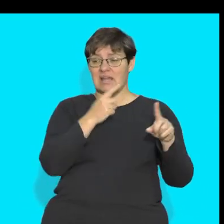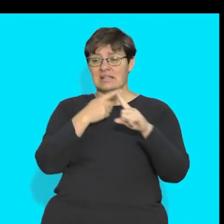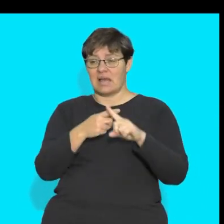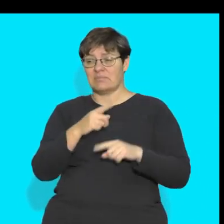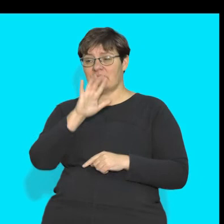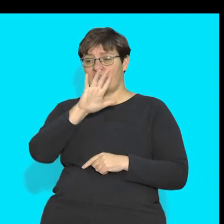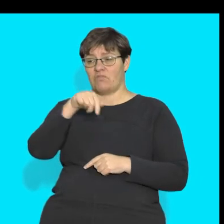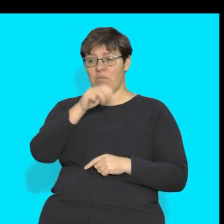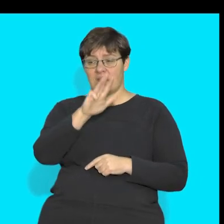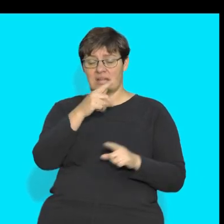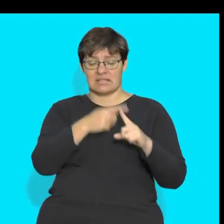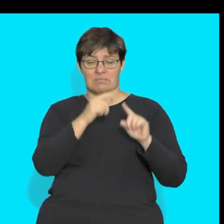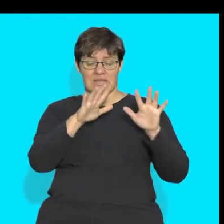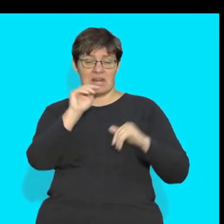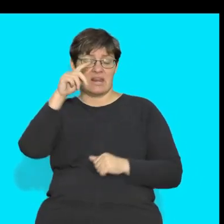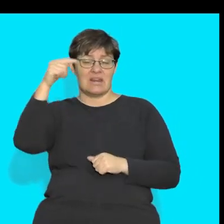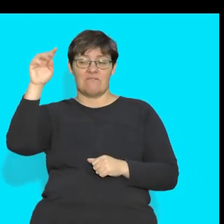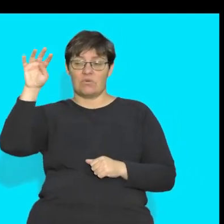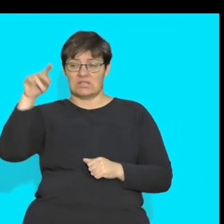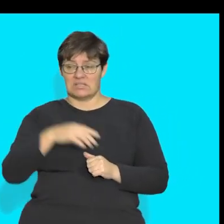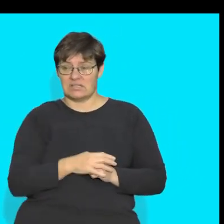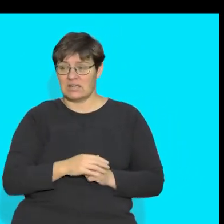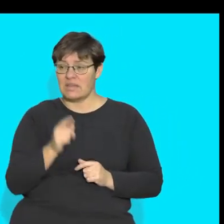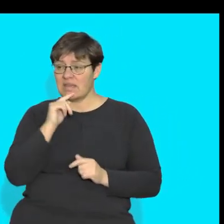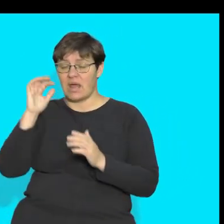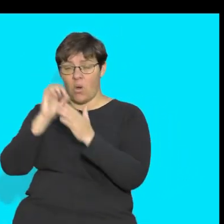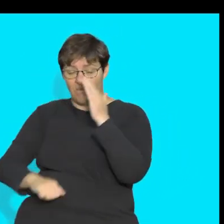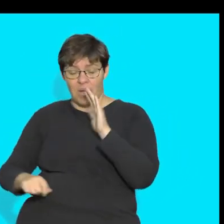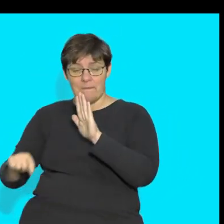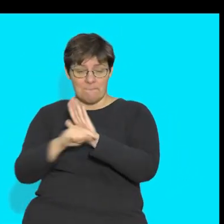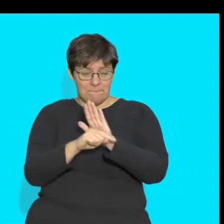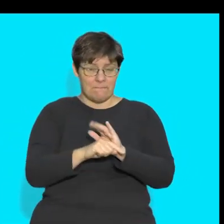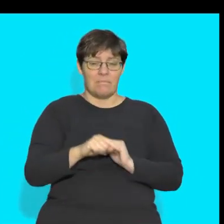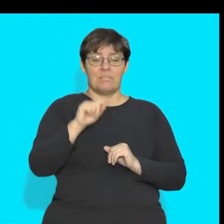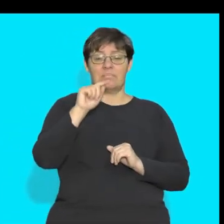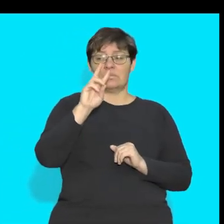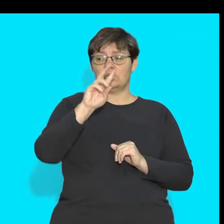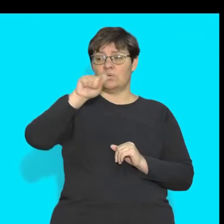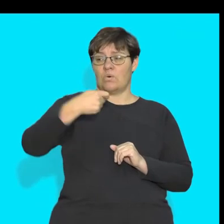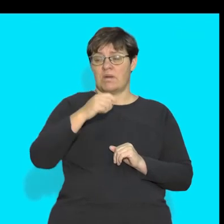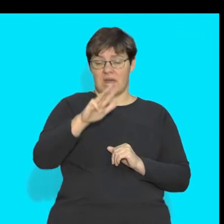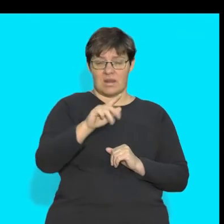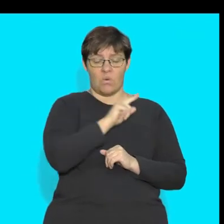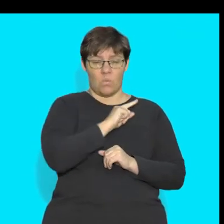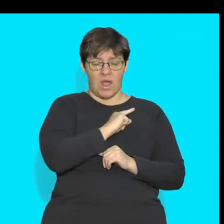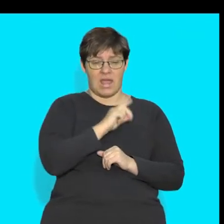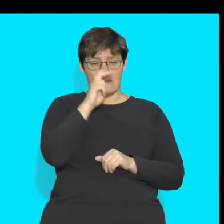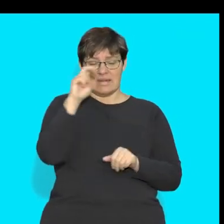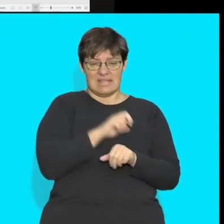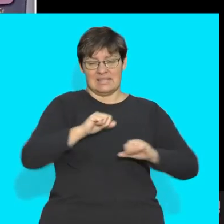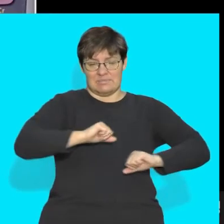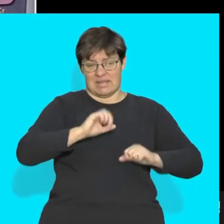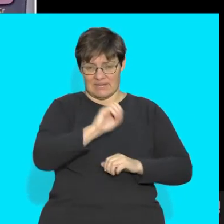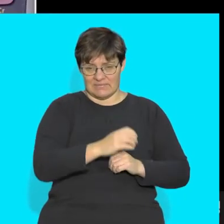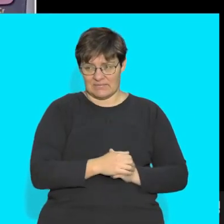34 times the 5,9 times 10 to the 14, and then I'm going to minus the 2,9, okay? Because I need